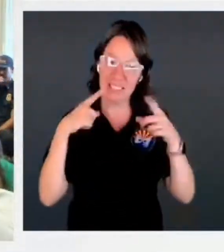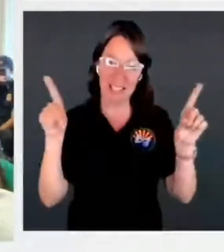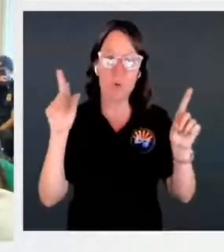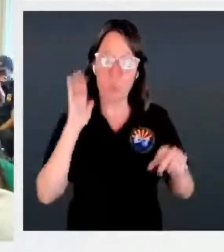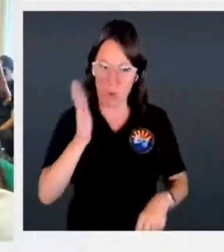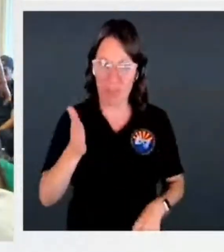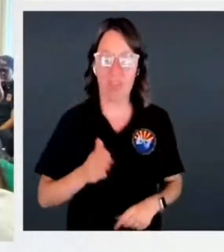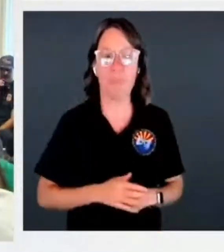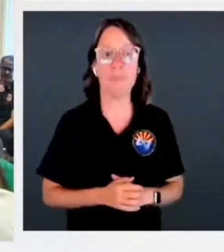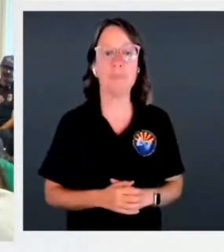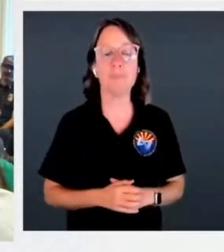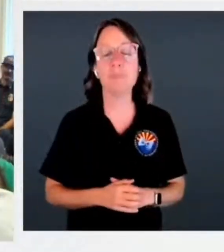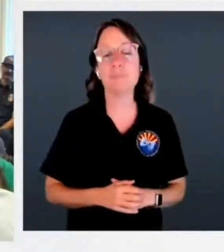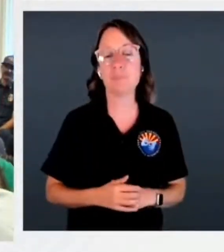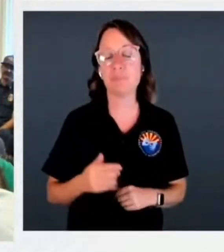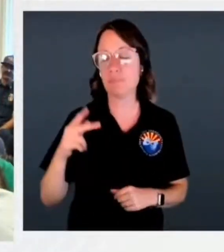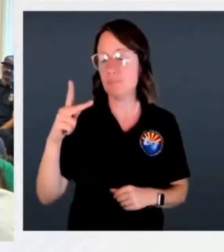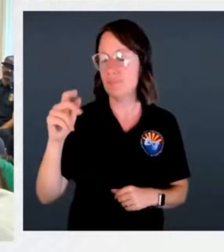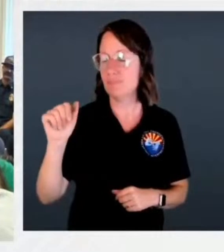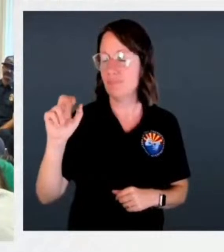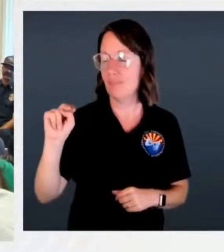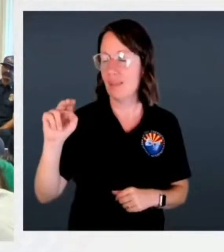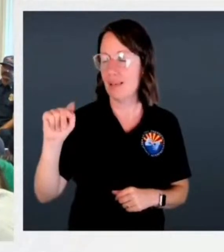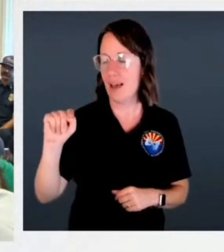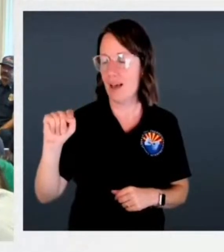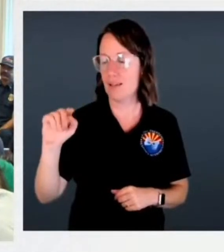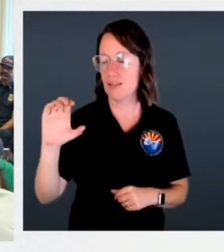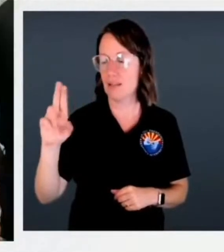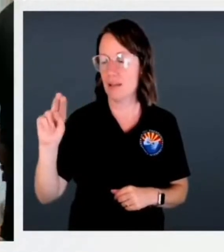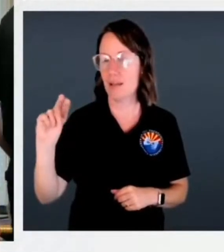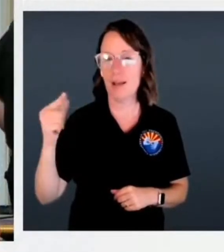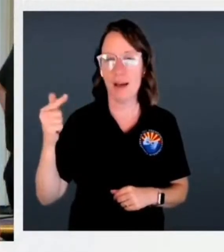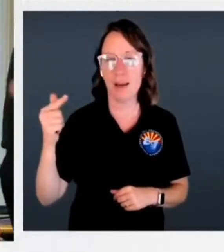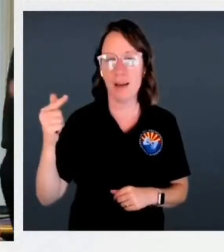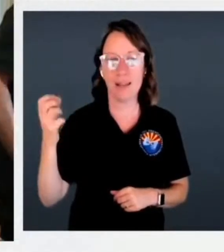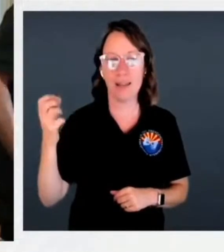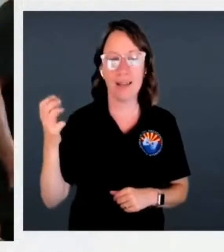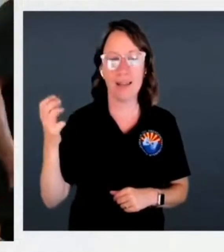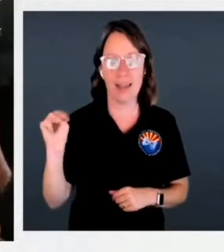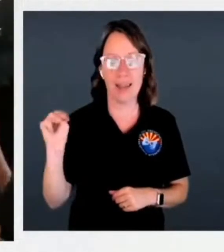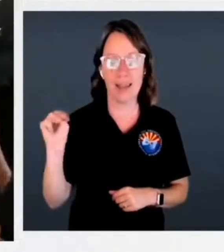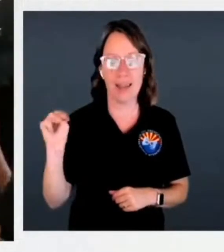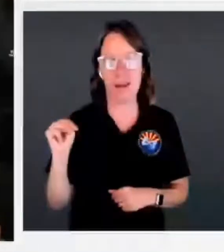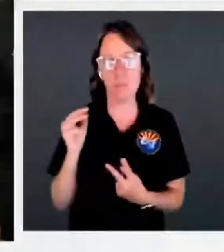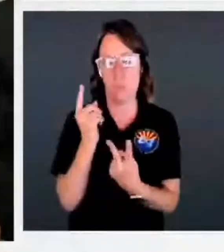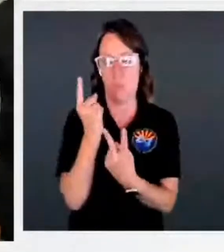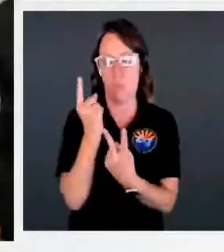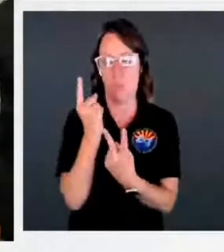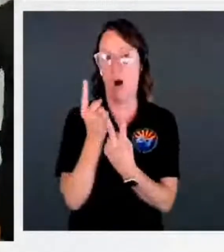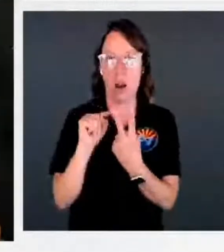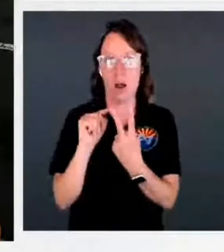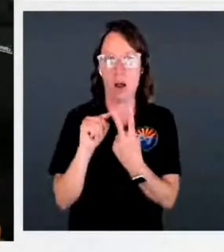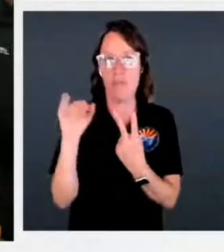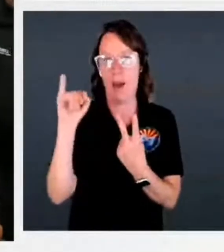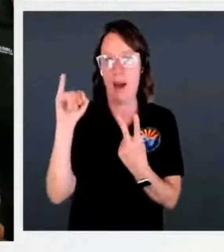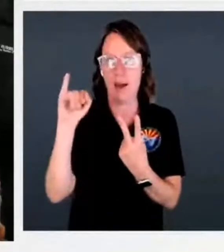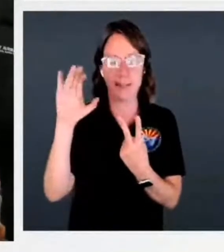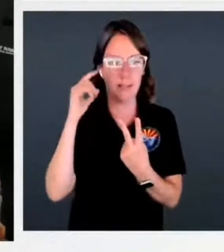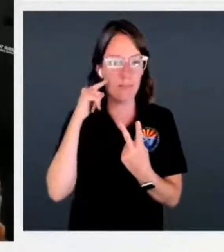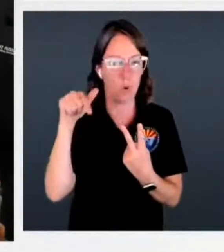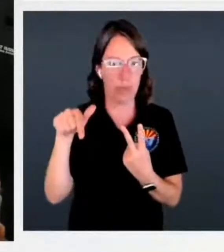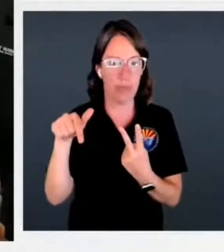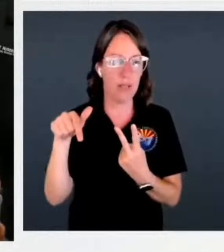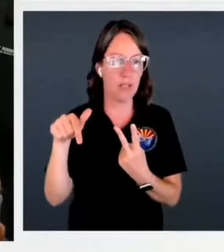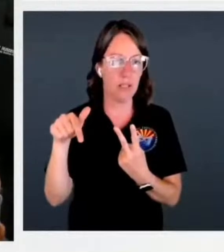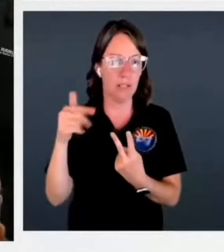So Kent Cunningham, one of the unified incident commanders on this fire. And to dovetail into what Pat was talking about, we're getting